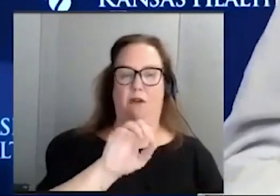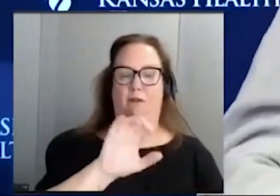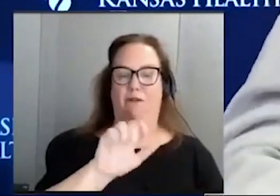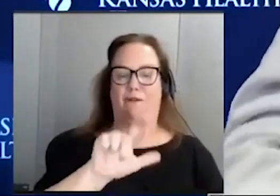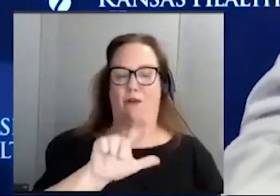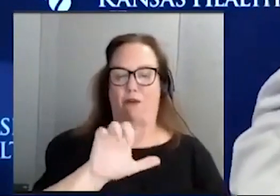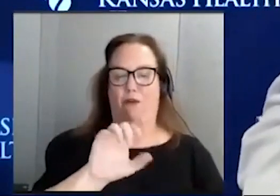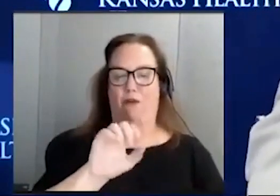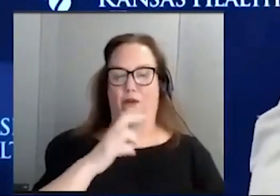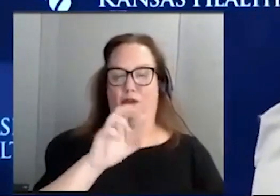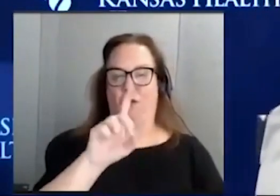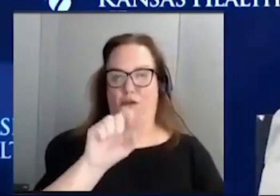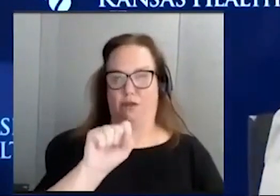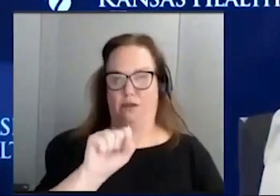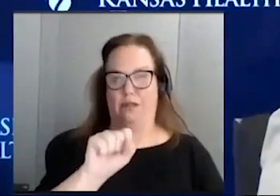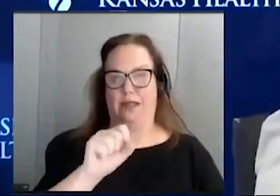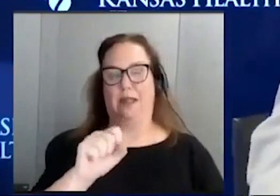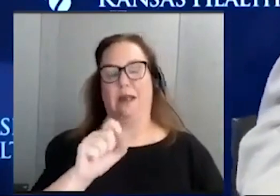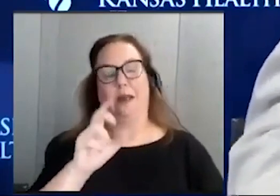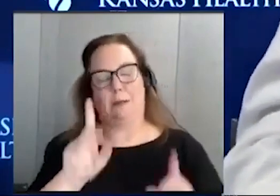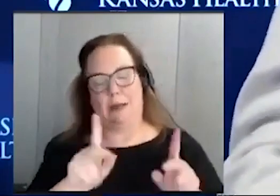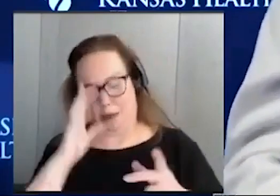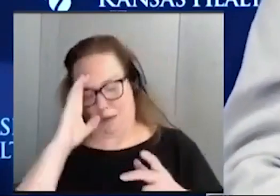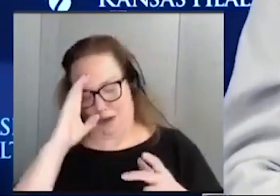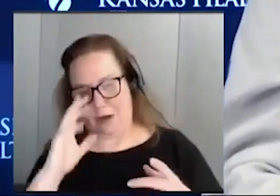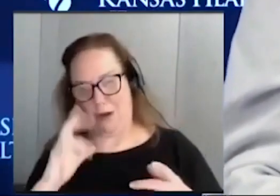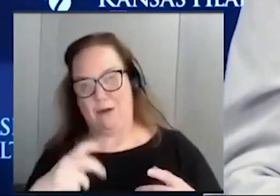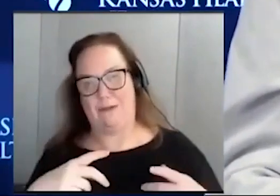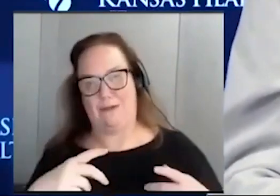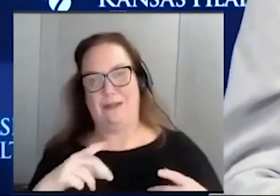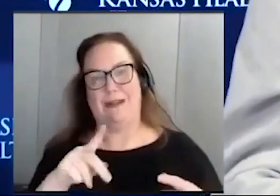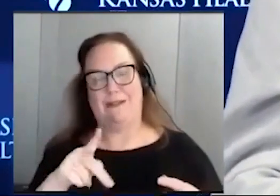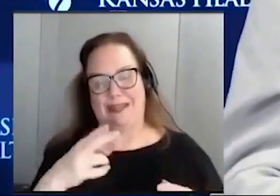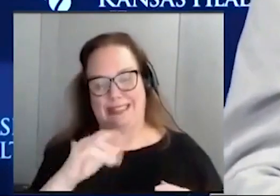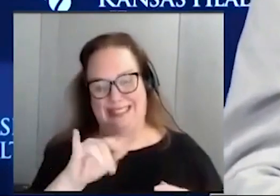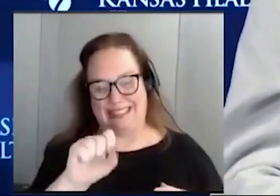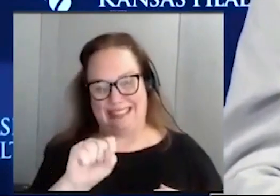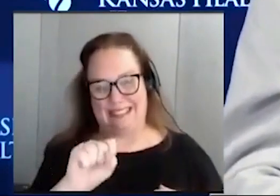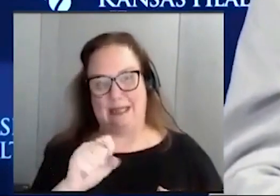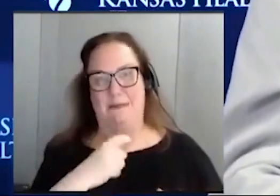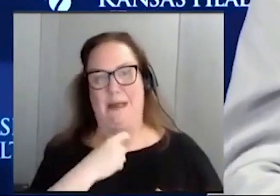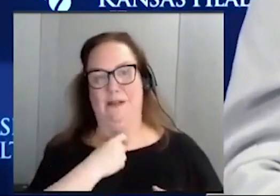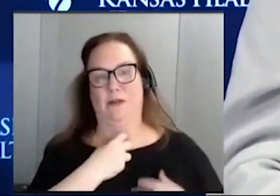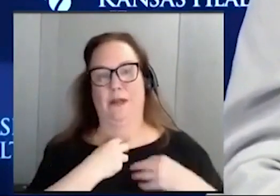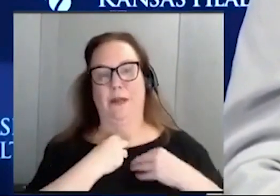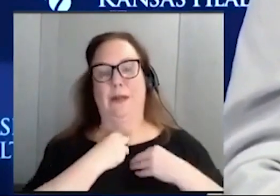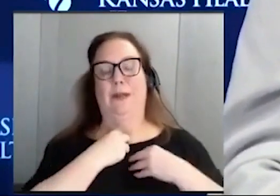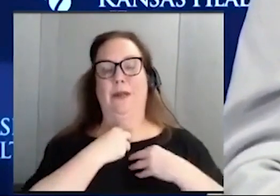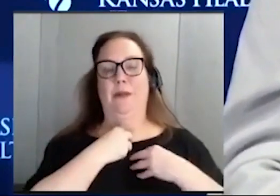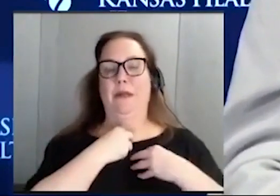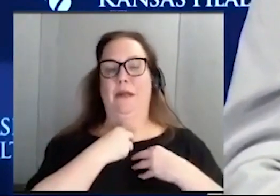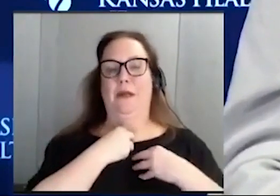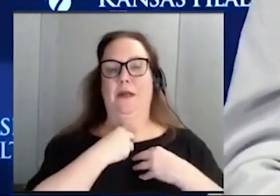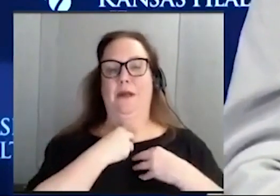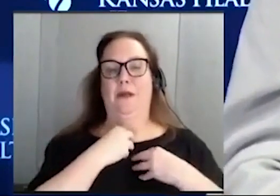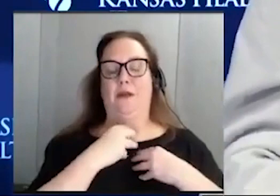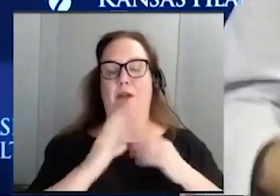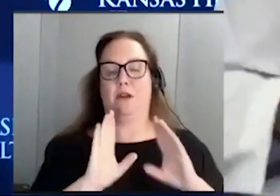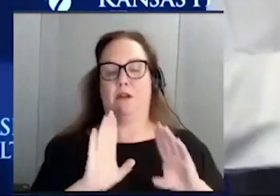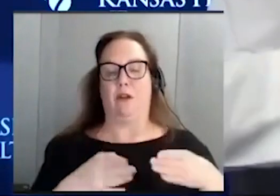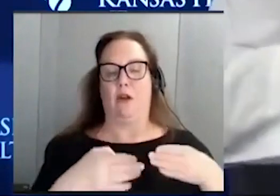into more about physics, and people are going to want to know. But when you're in this part of the trach and you take a breath in, you may close off your trach. When